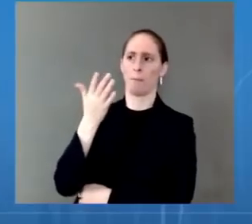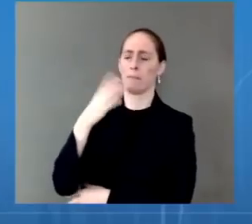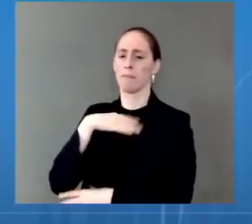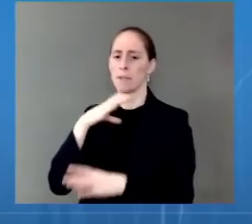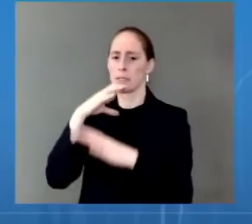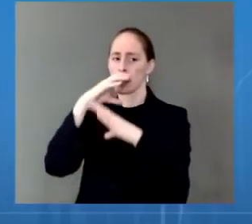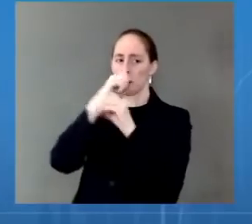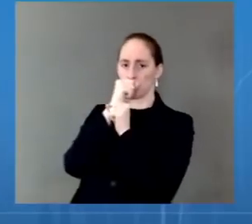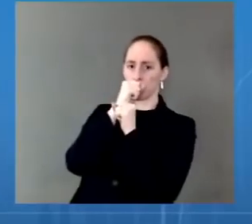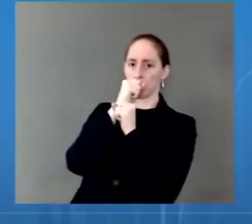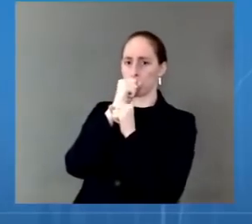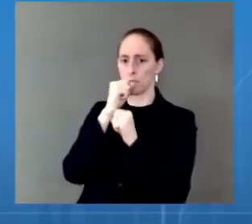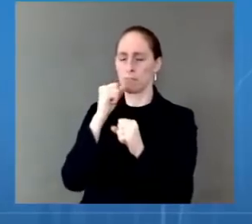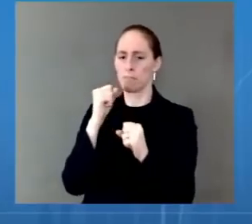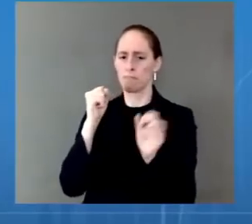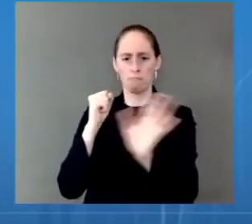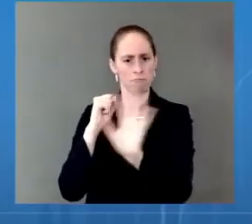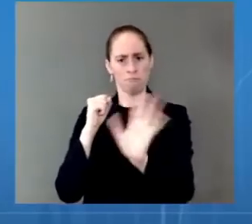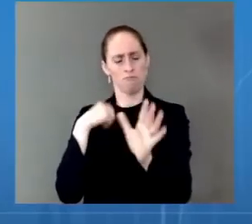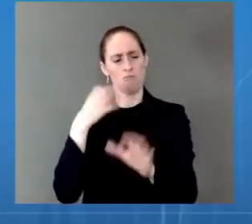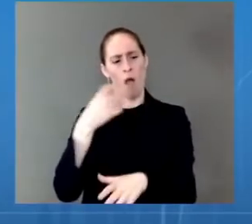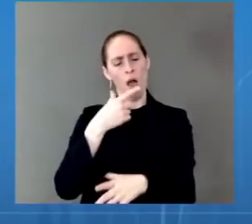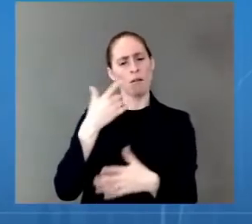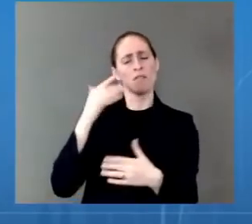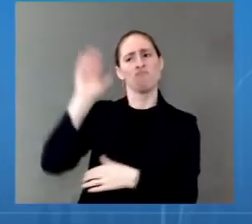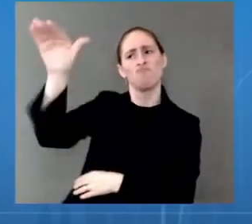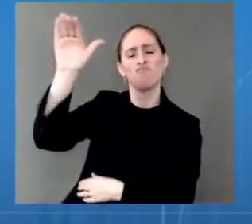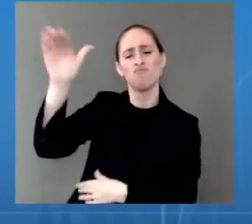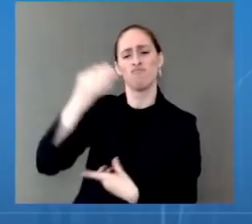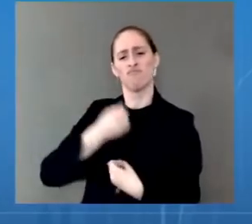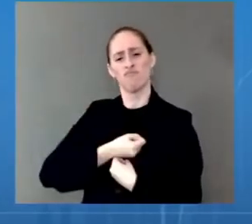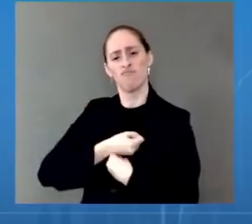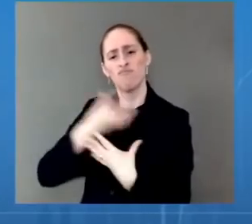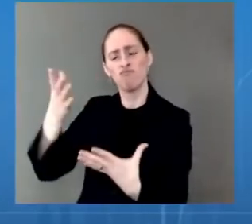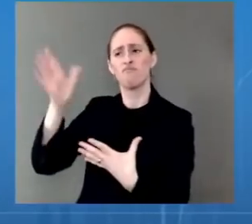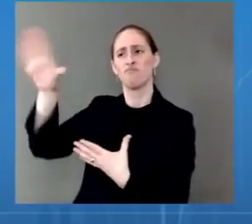Next question. Serena Marshall at Now This.